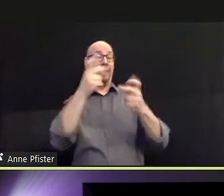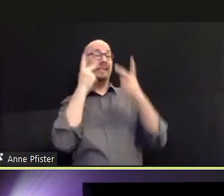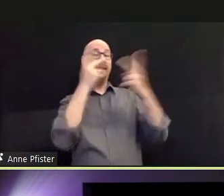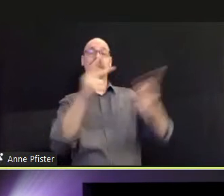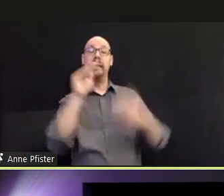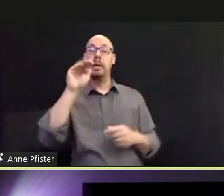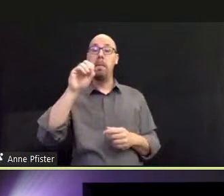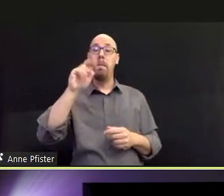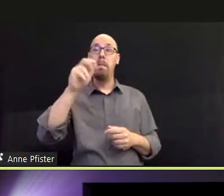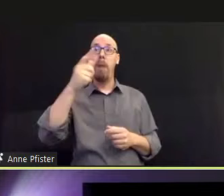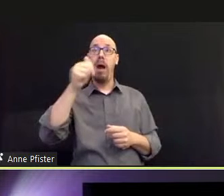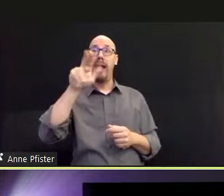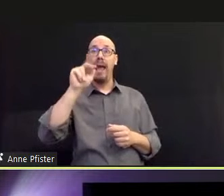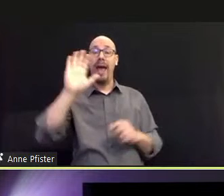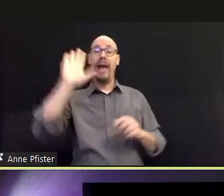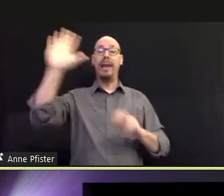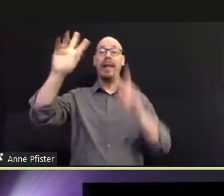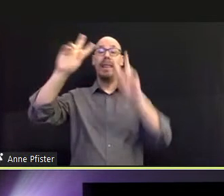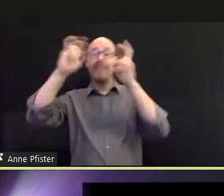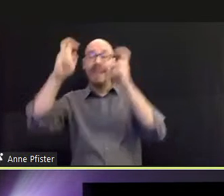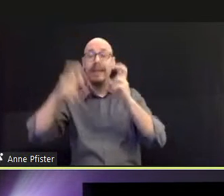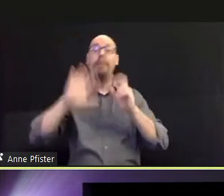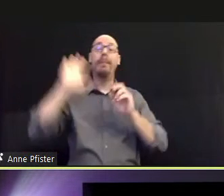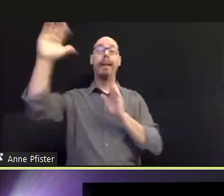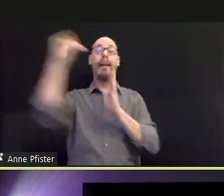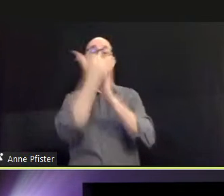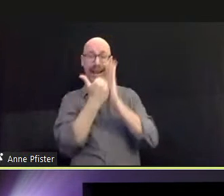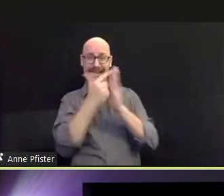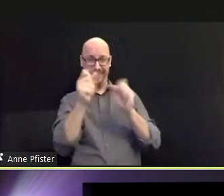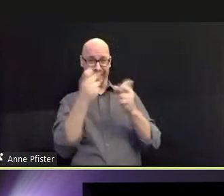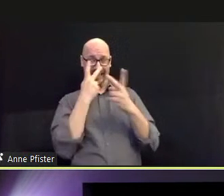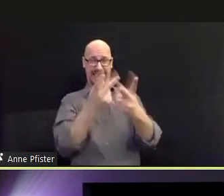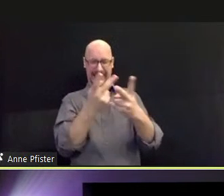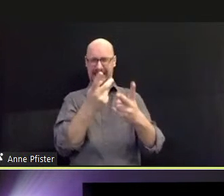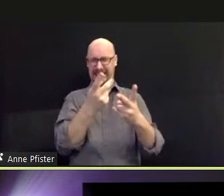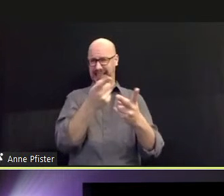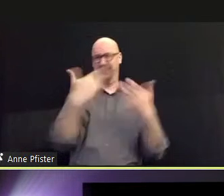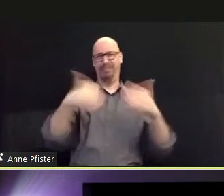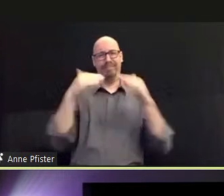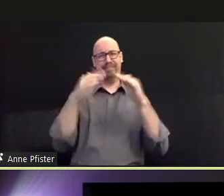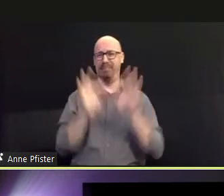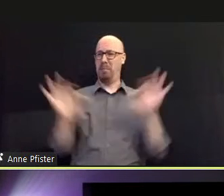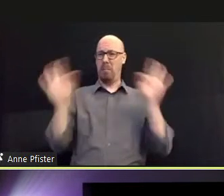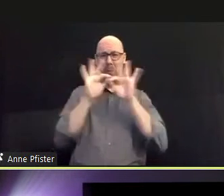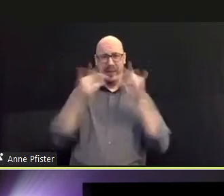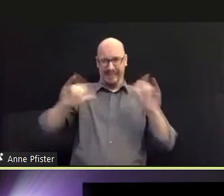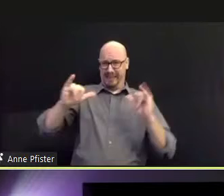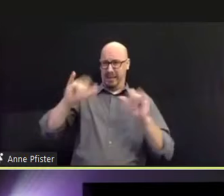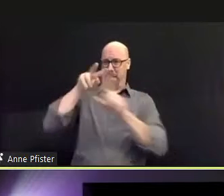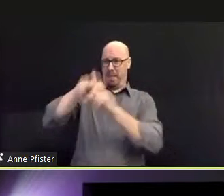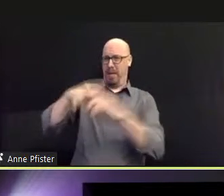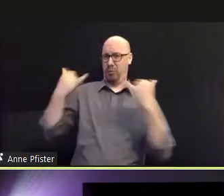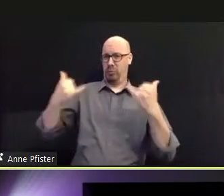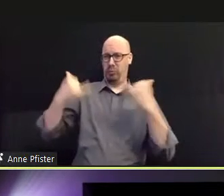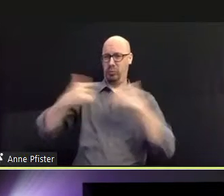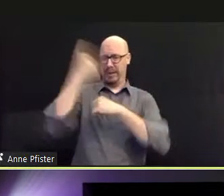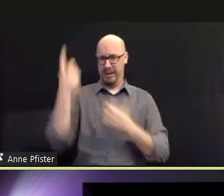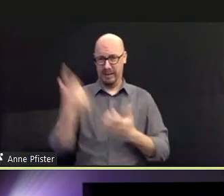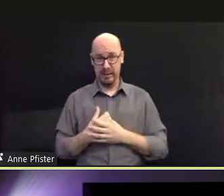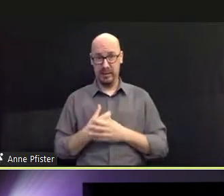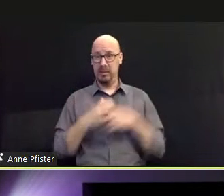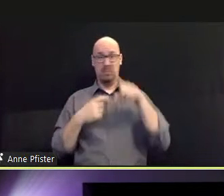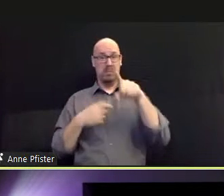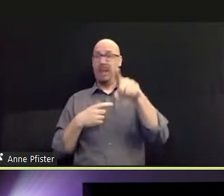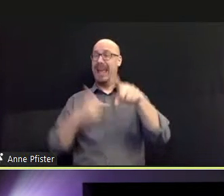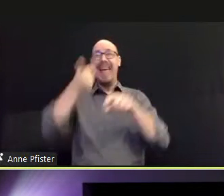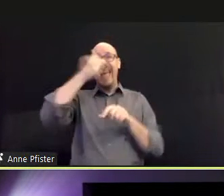lessons here, and I argue that they're really as relevant and pertinent as ever. Though any of these could be applied